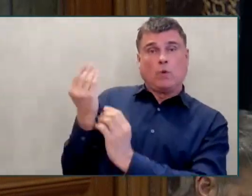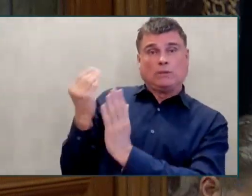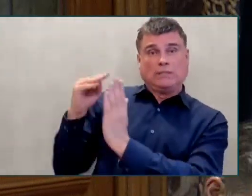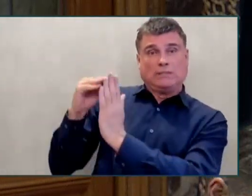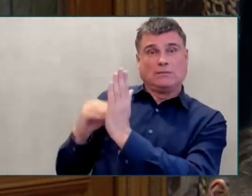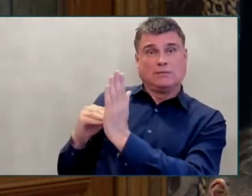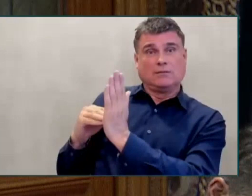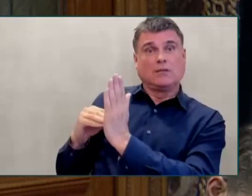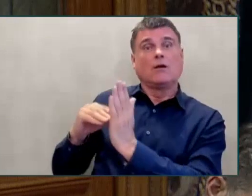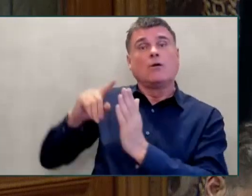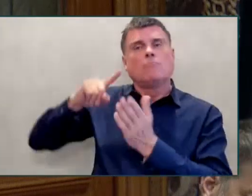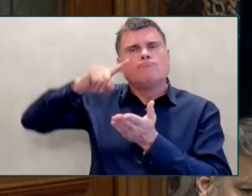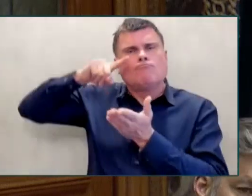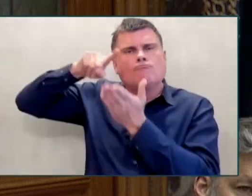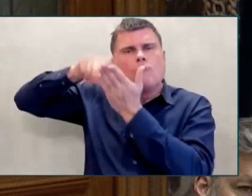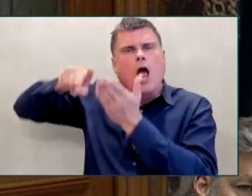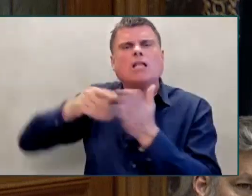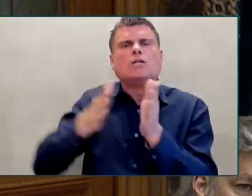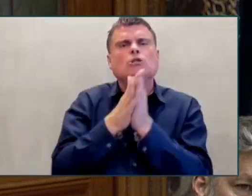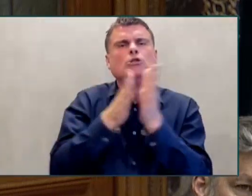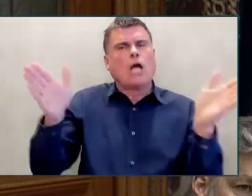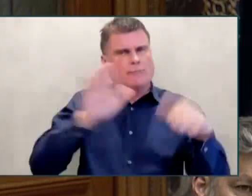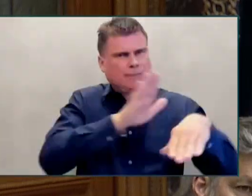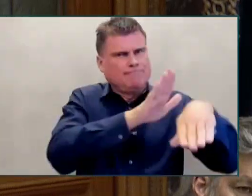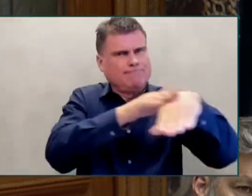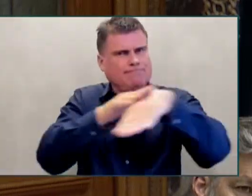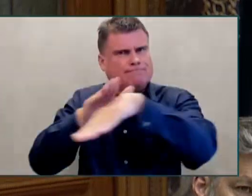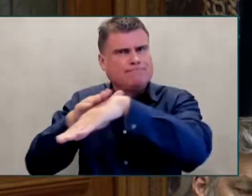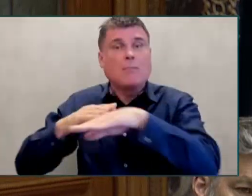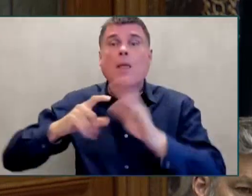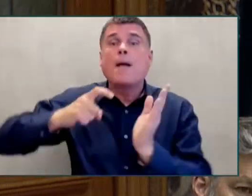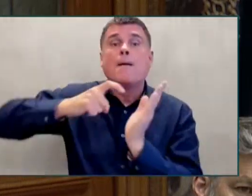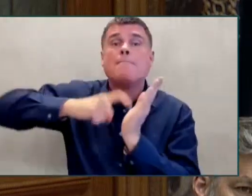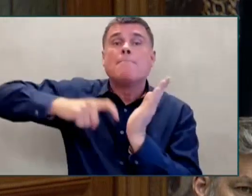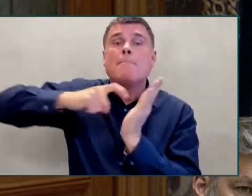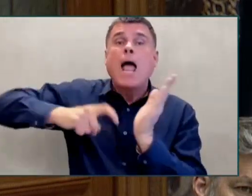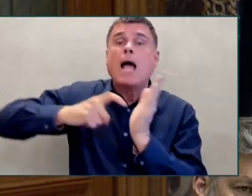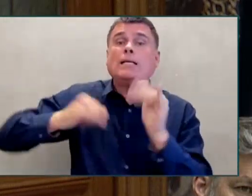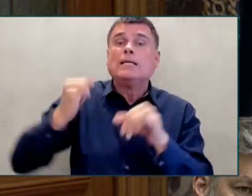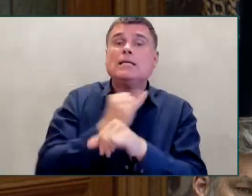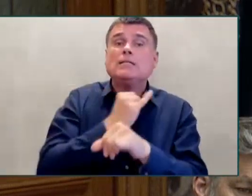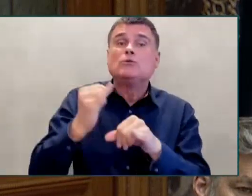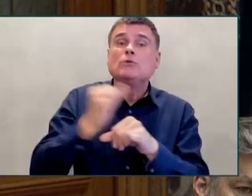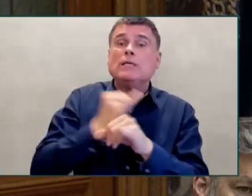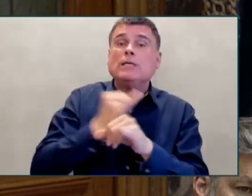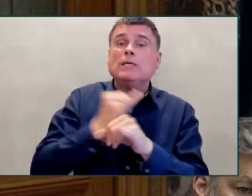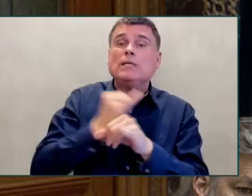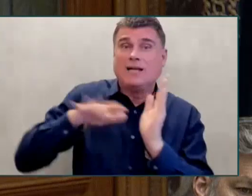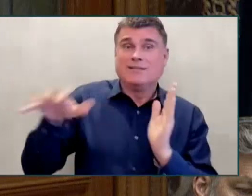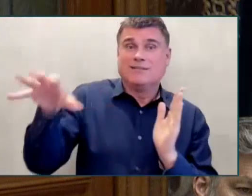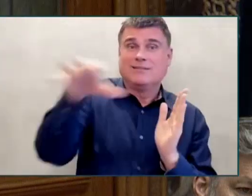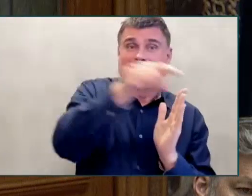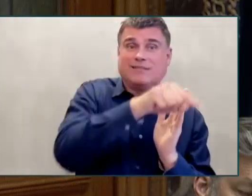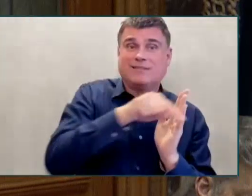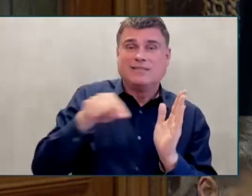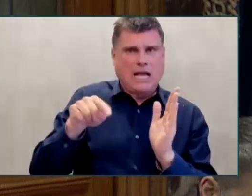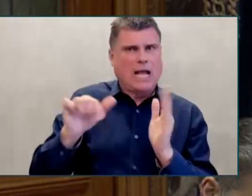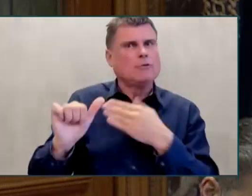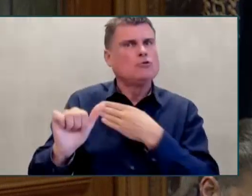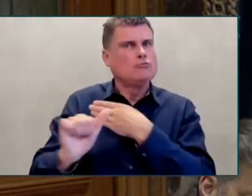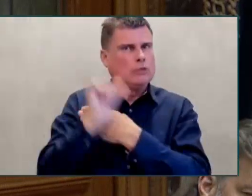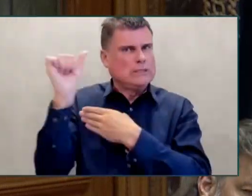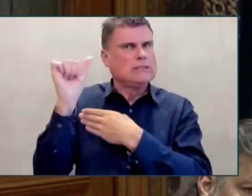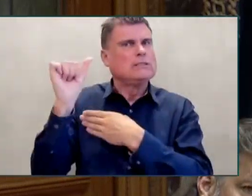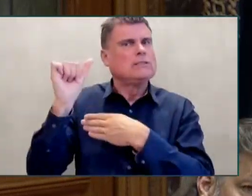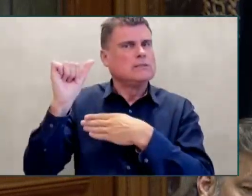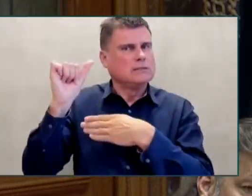capture as a risk in British Columbia, which is what occurs when the regulator, created to act in the public